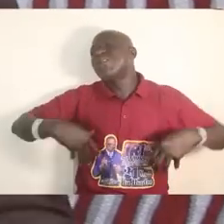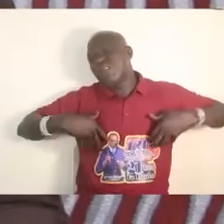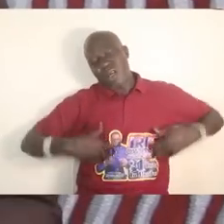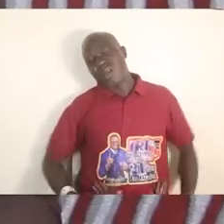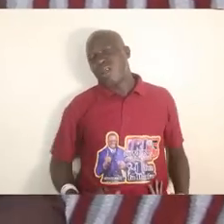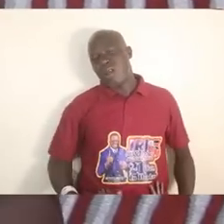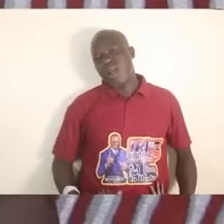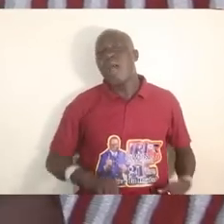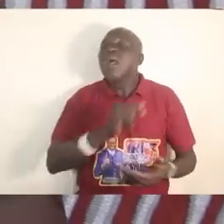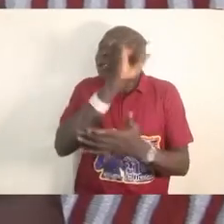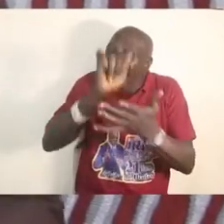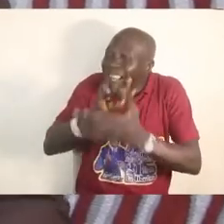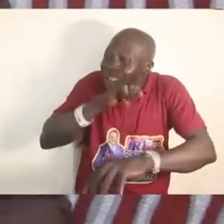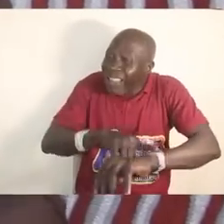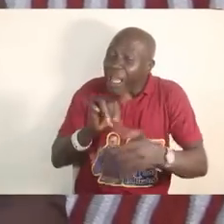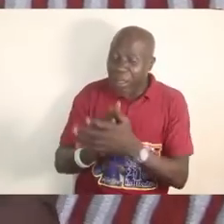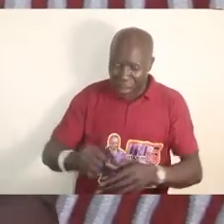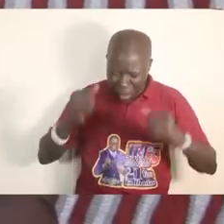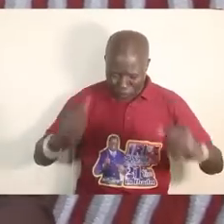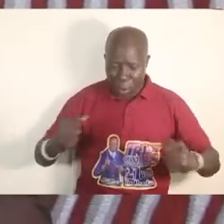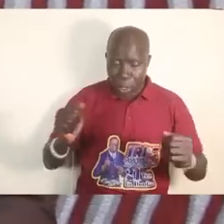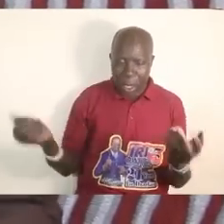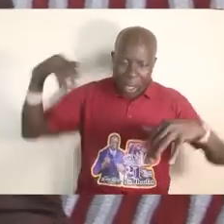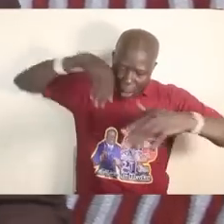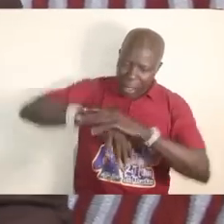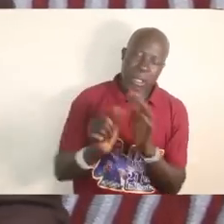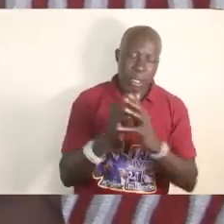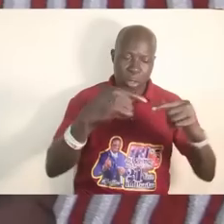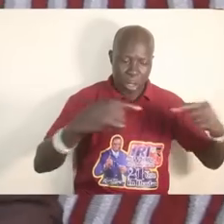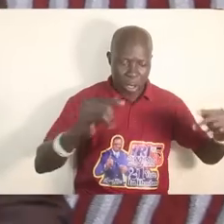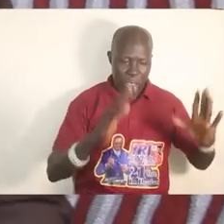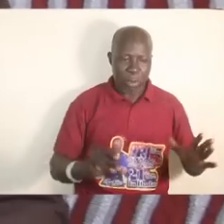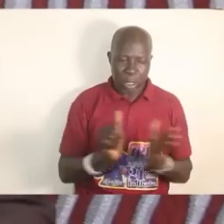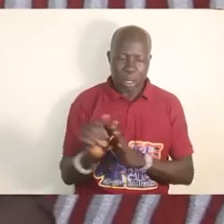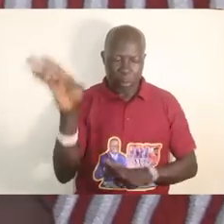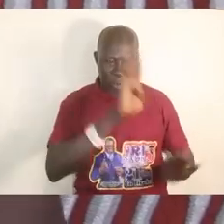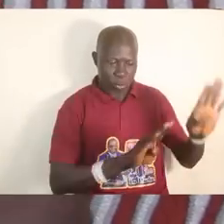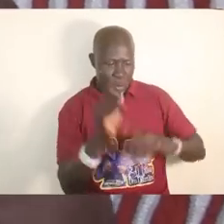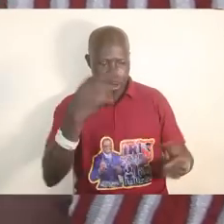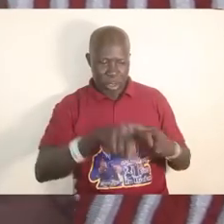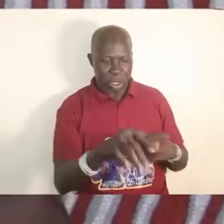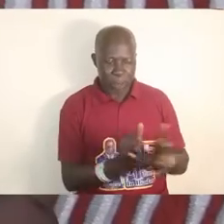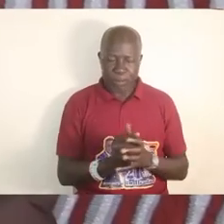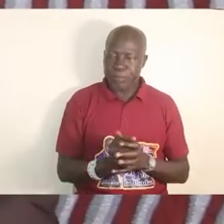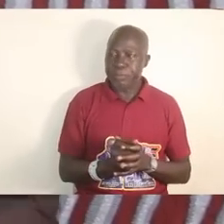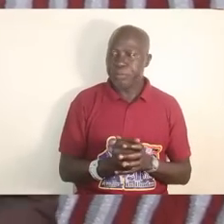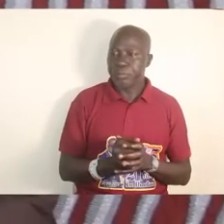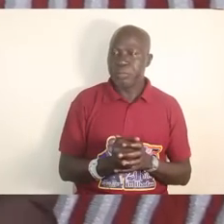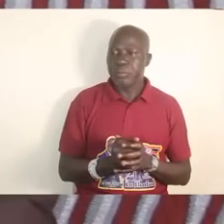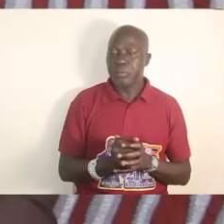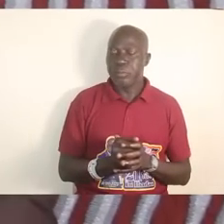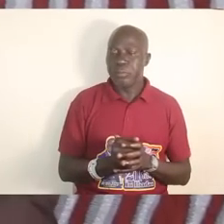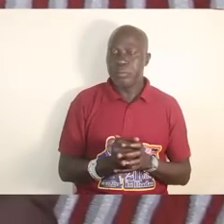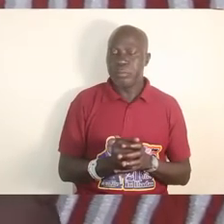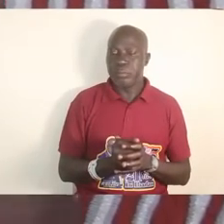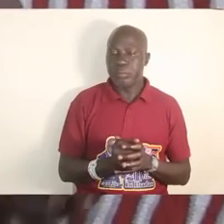say you are fed up. Igba yen ni agbara de sara ota. That is where the enemy will have power. Won pon won lo you. They are fixed that. E ka mi beli. Nitori ti won